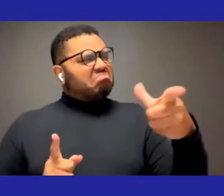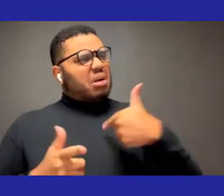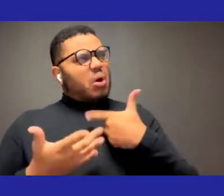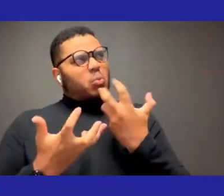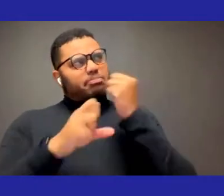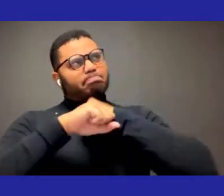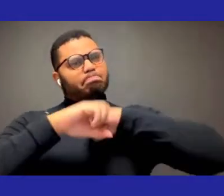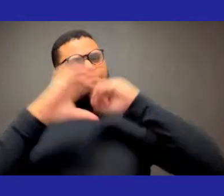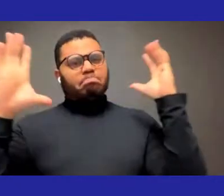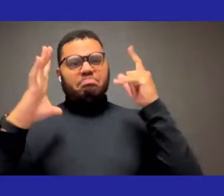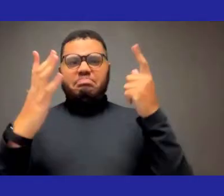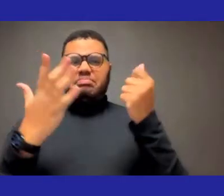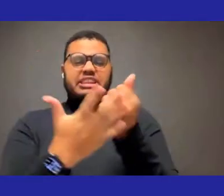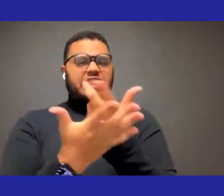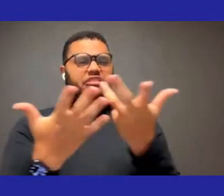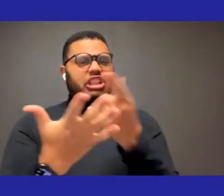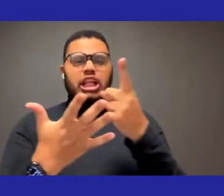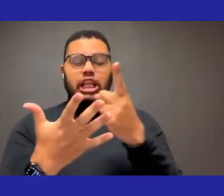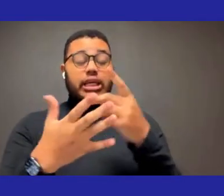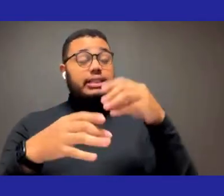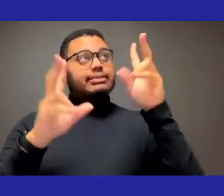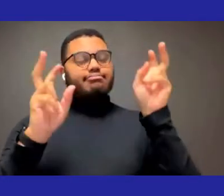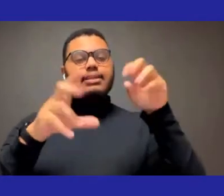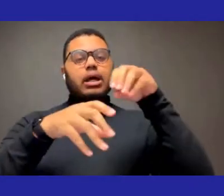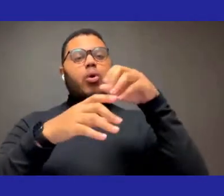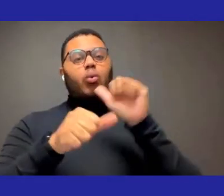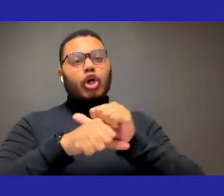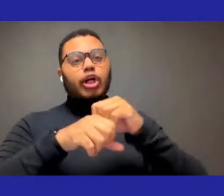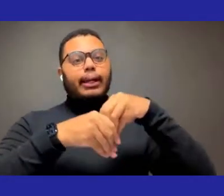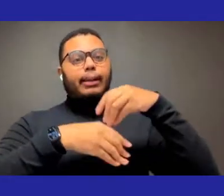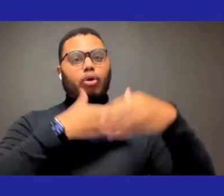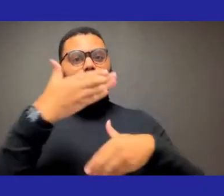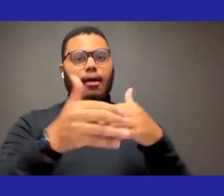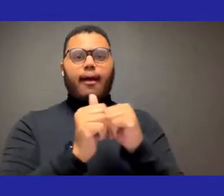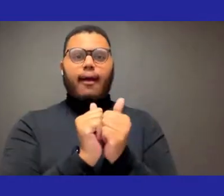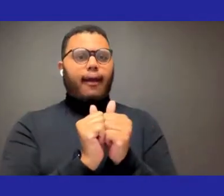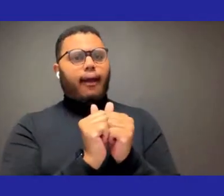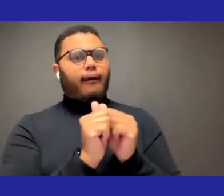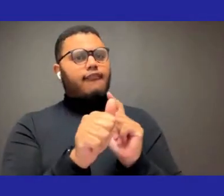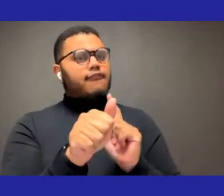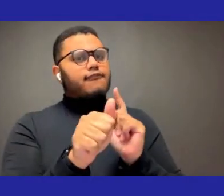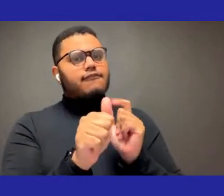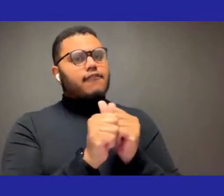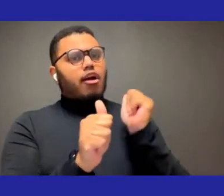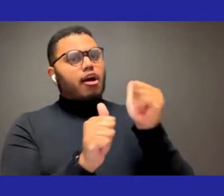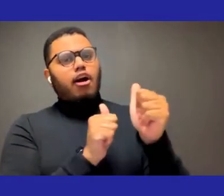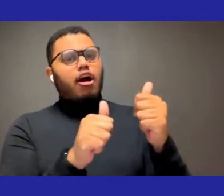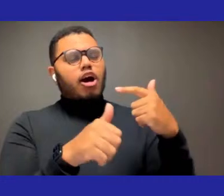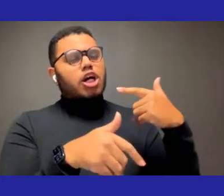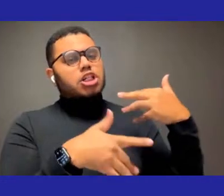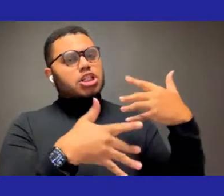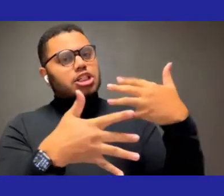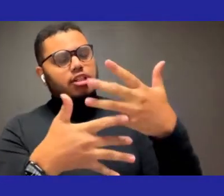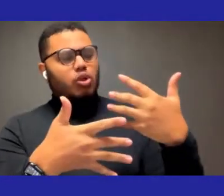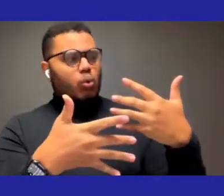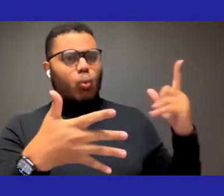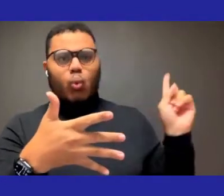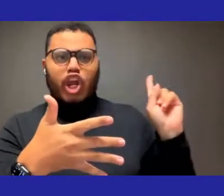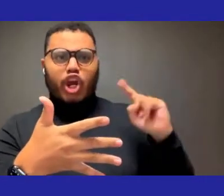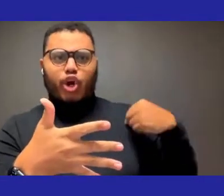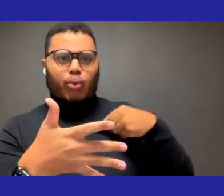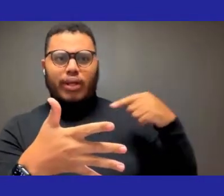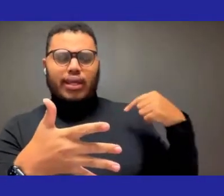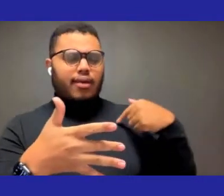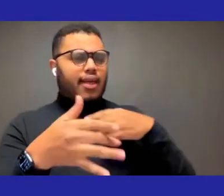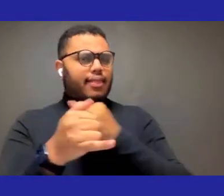obviously work in progress, and how far along are we? How And at the end point, I mean, Sure. I do want to ask you